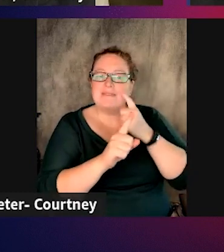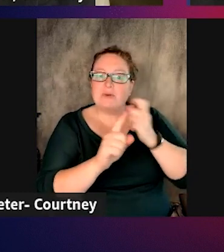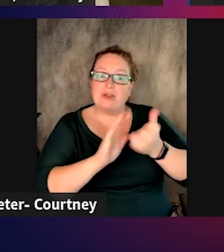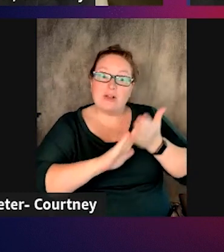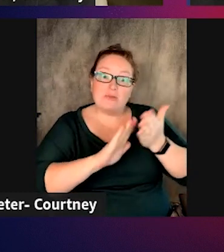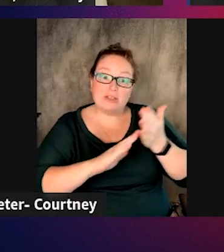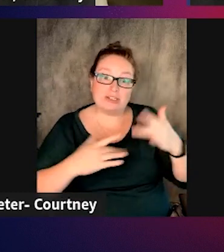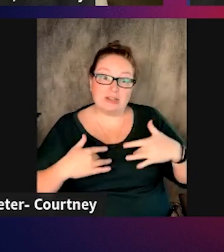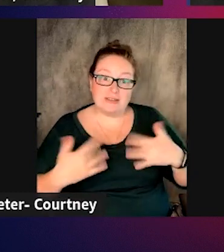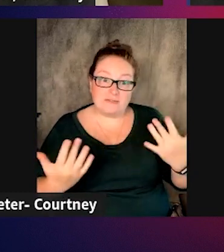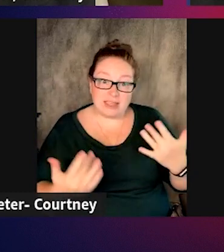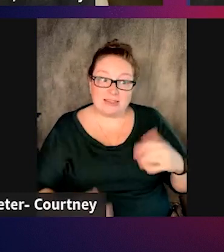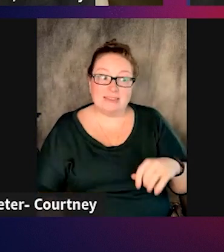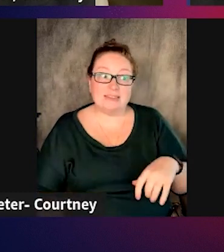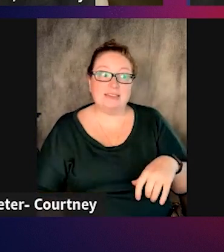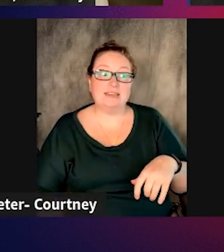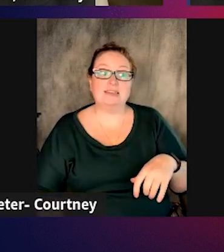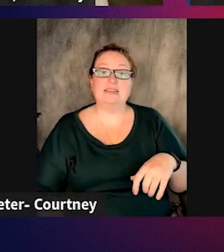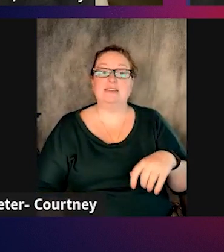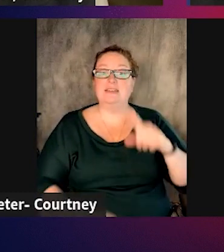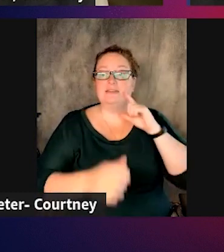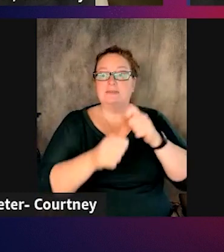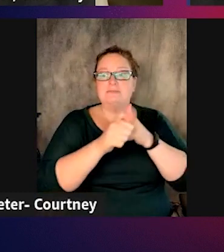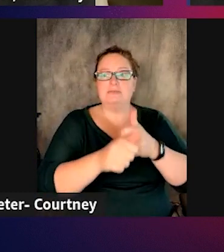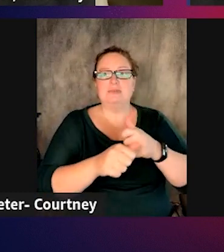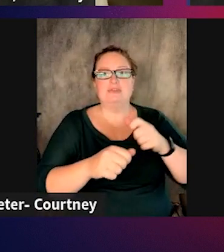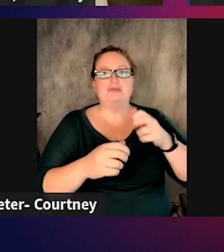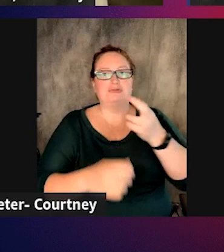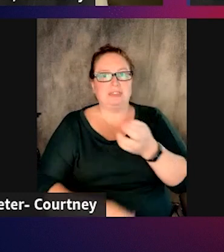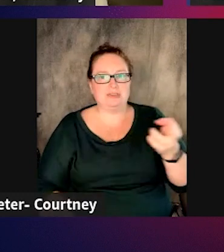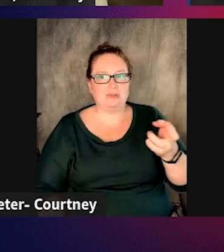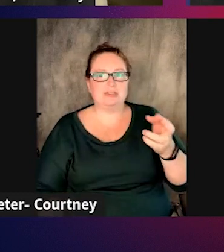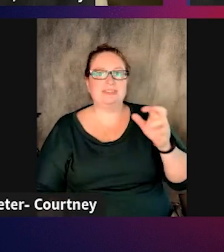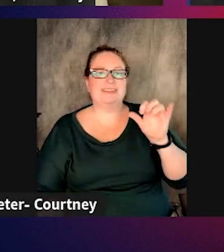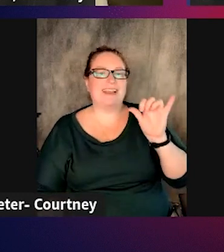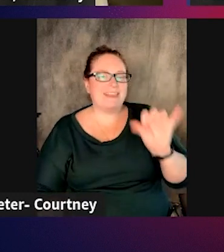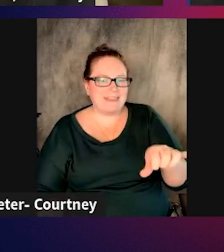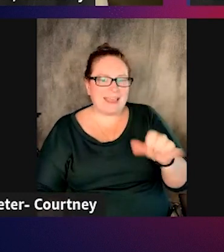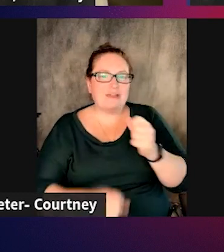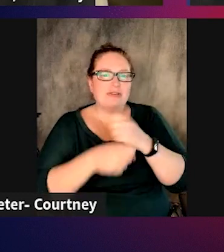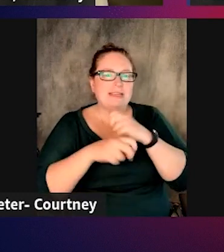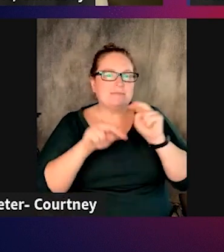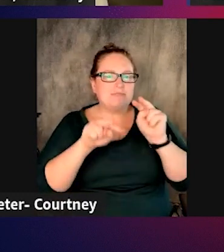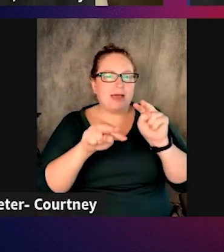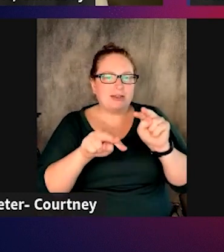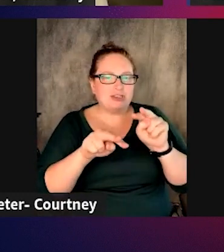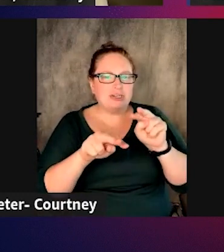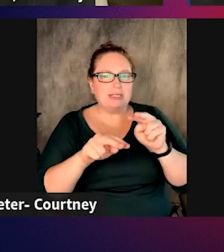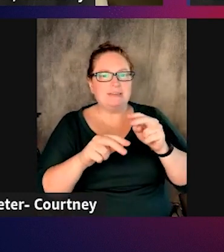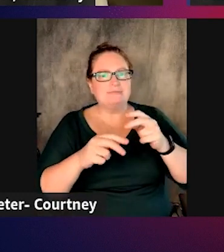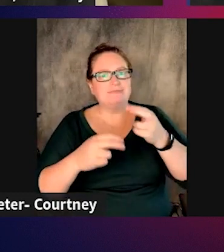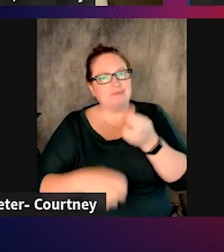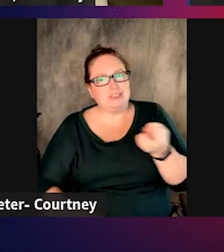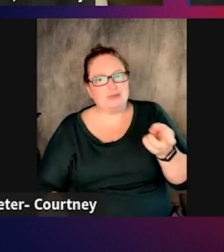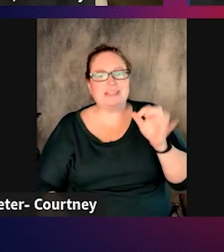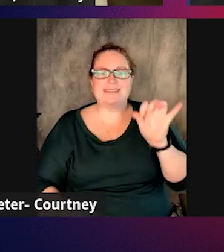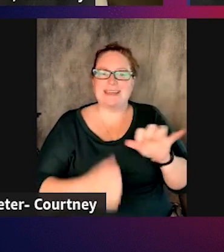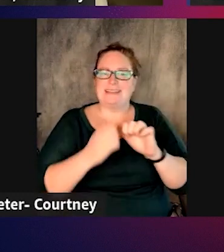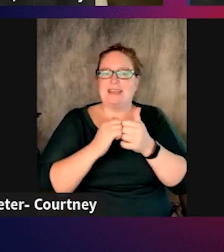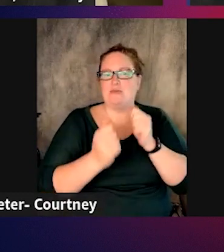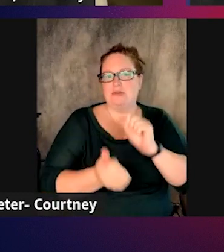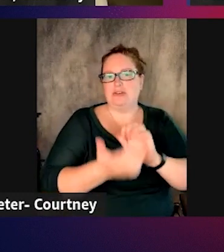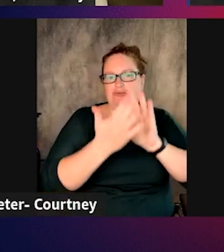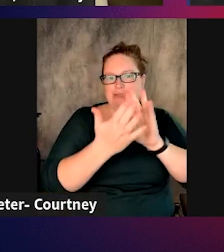by isolating resources. But this creates monitoring challenges, and this is the feature that we're addressing those challenges and helping